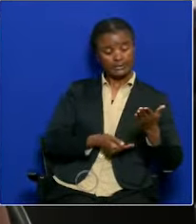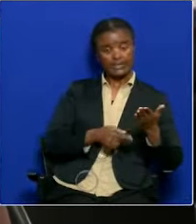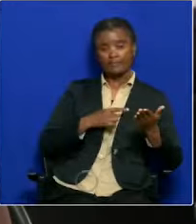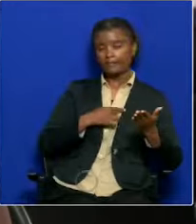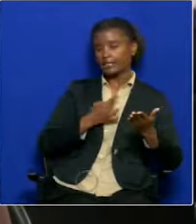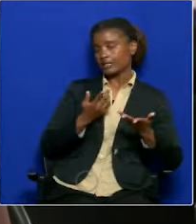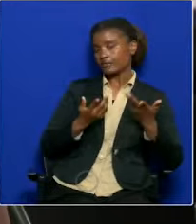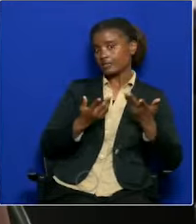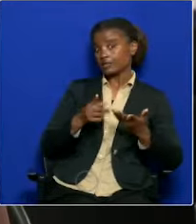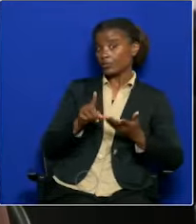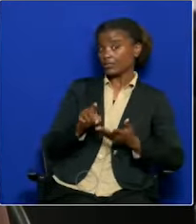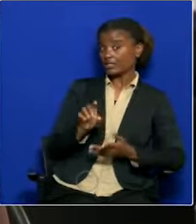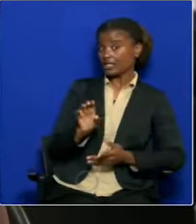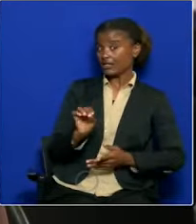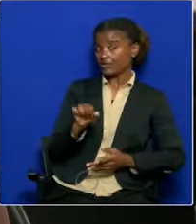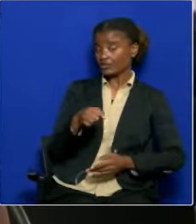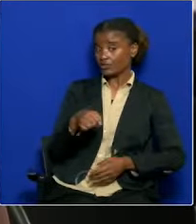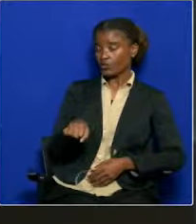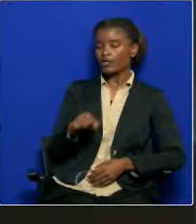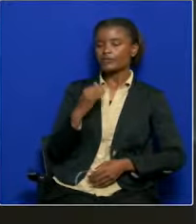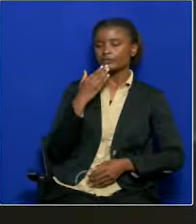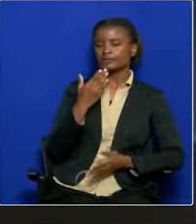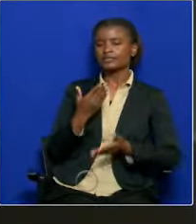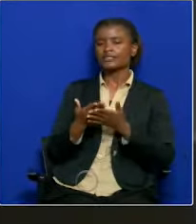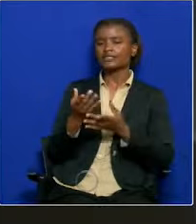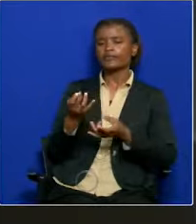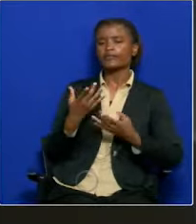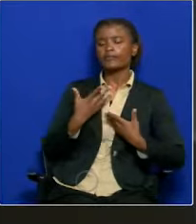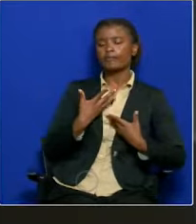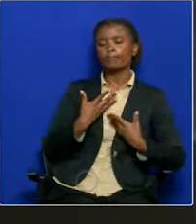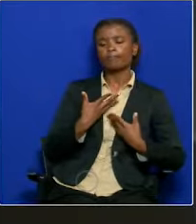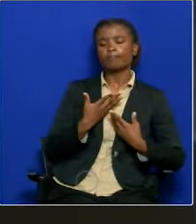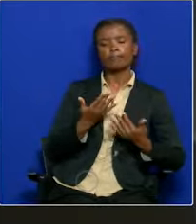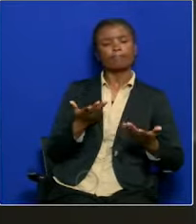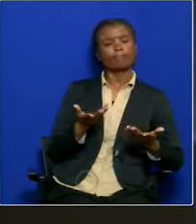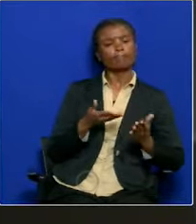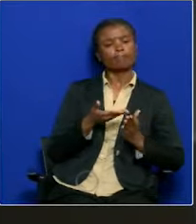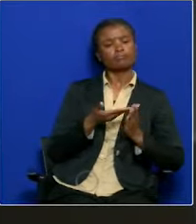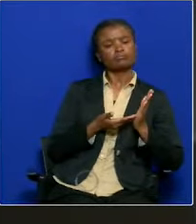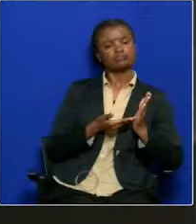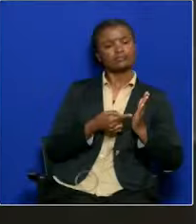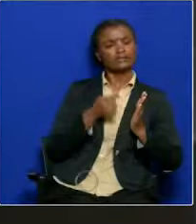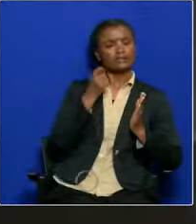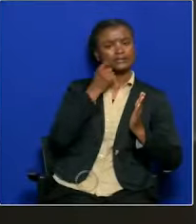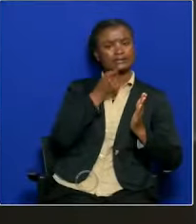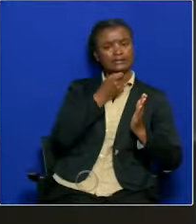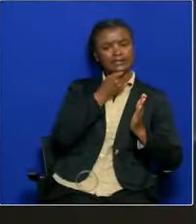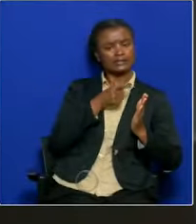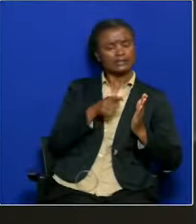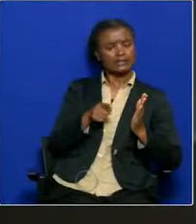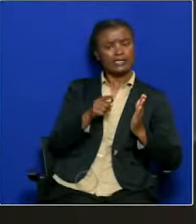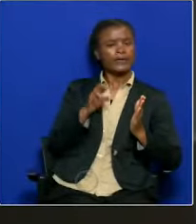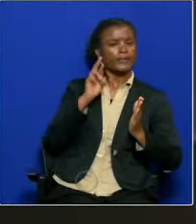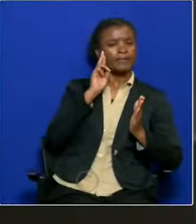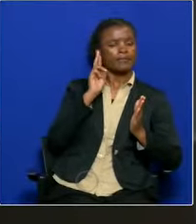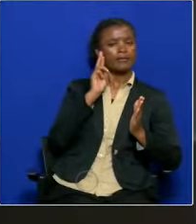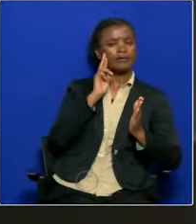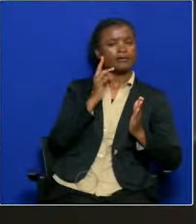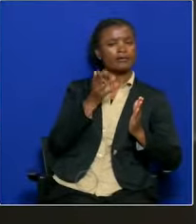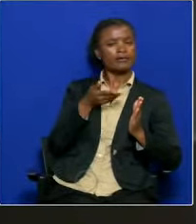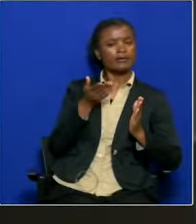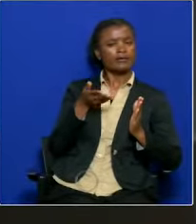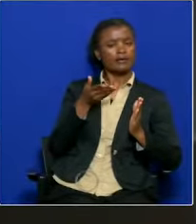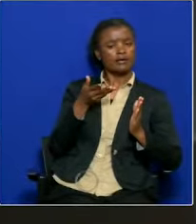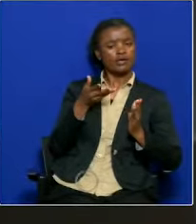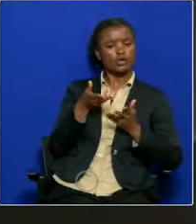direct me again to where the general states that he doesn't have recollection of his communication with Mr.